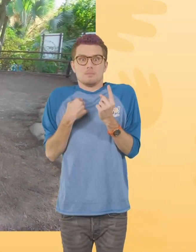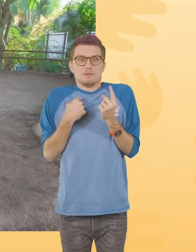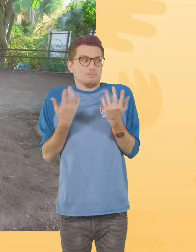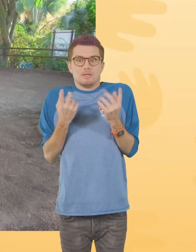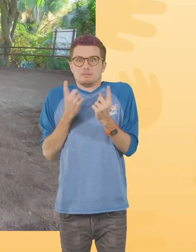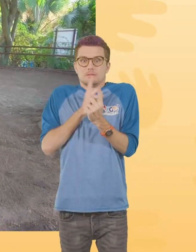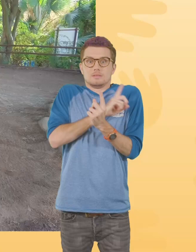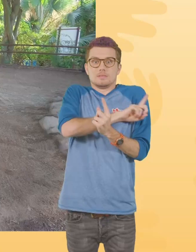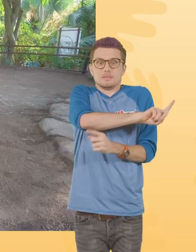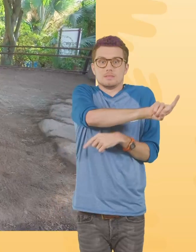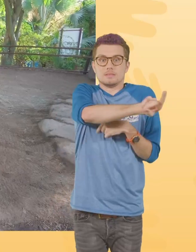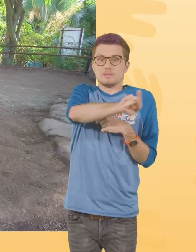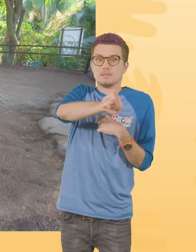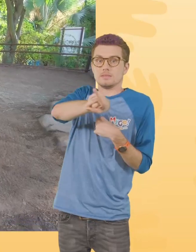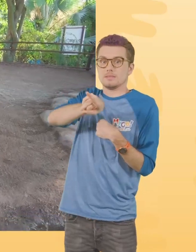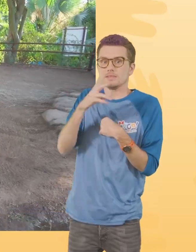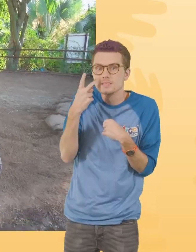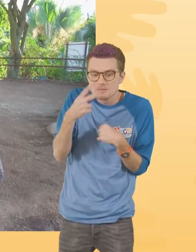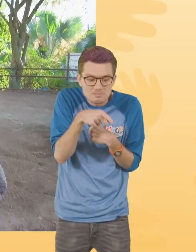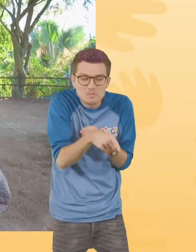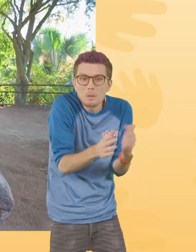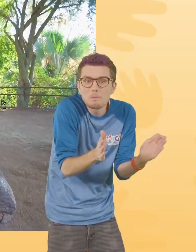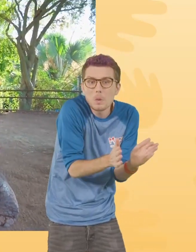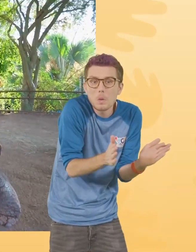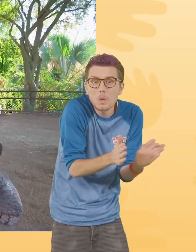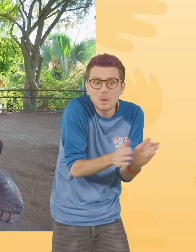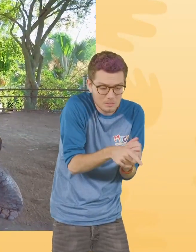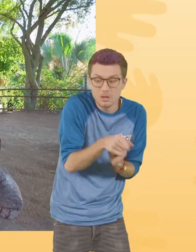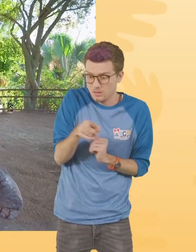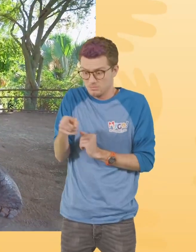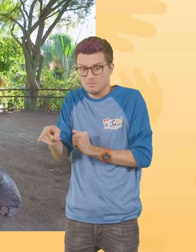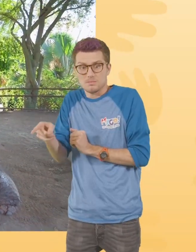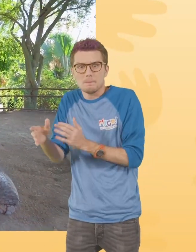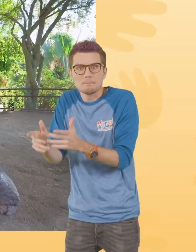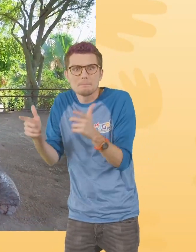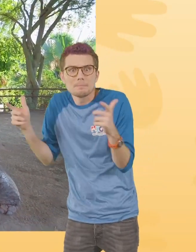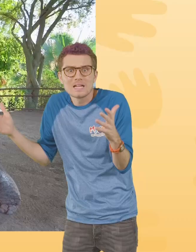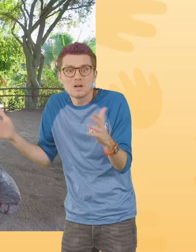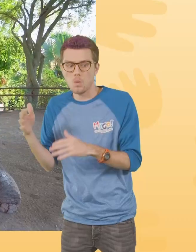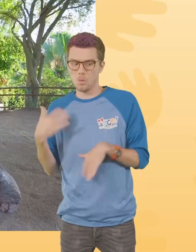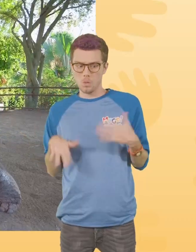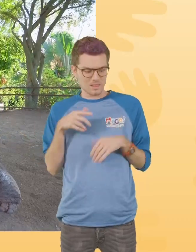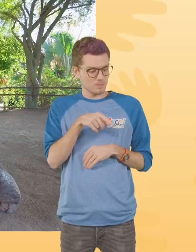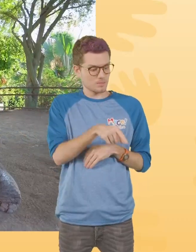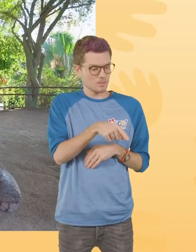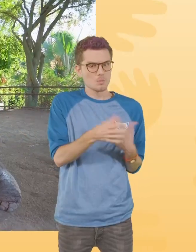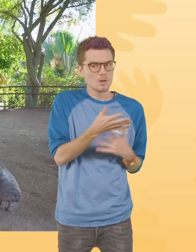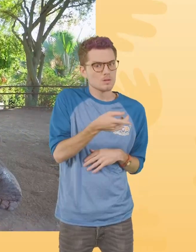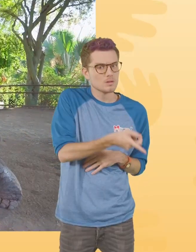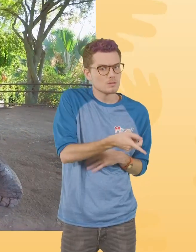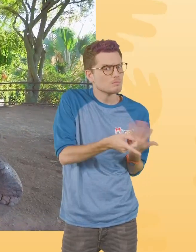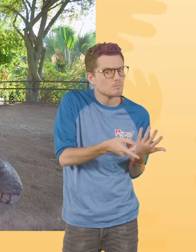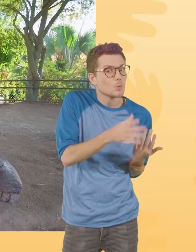here. See how this one's a little smaller? And this one is bigger? Whoa, this